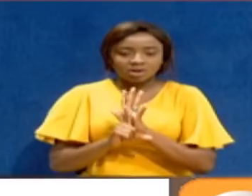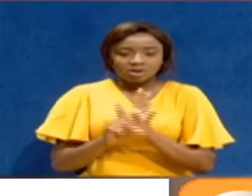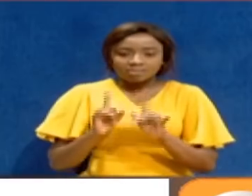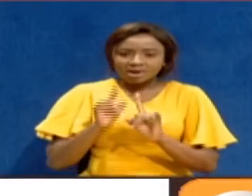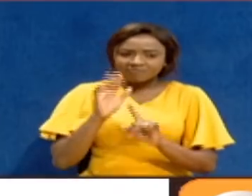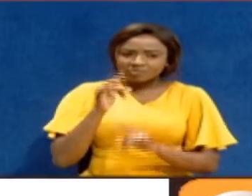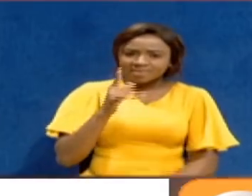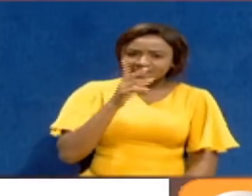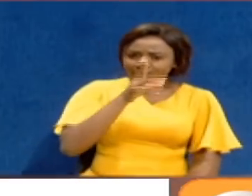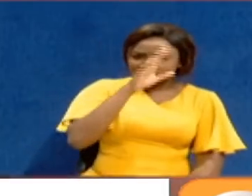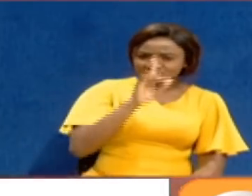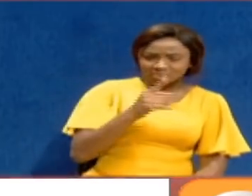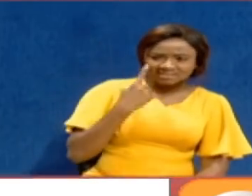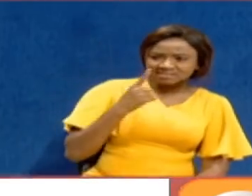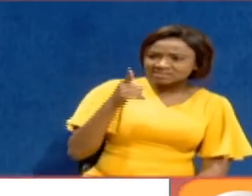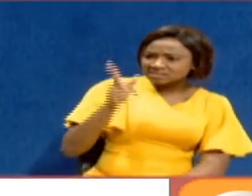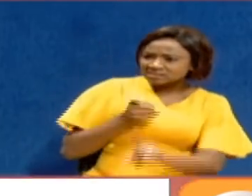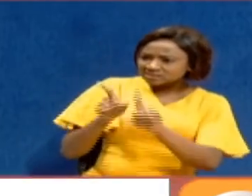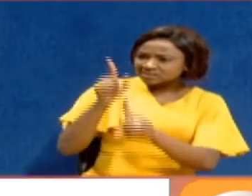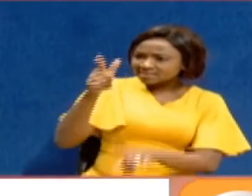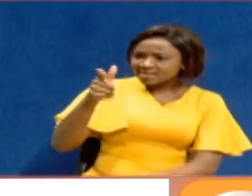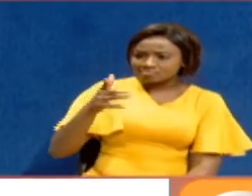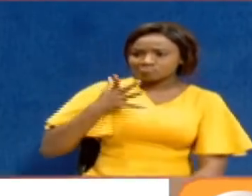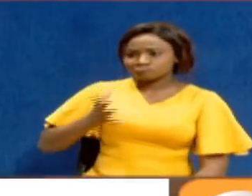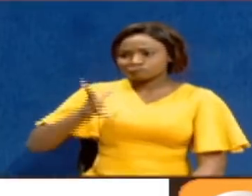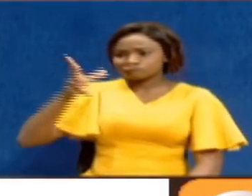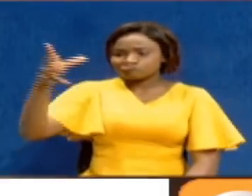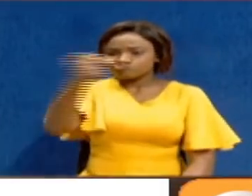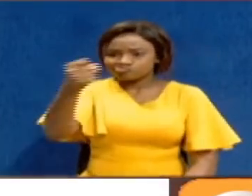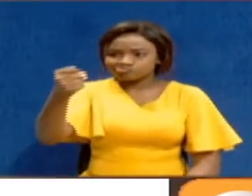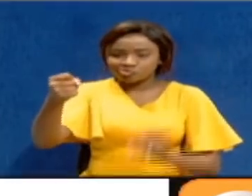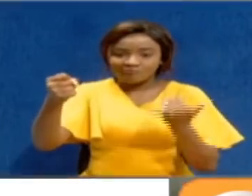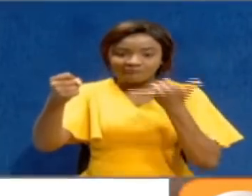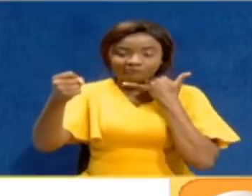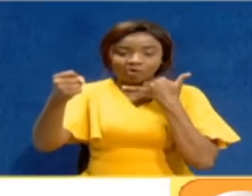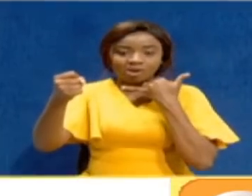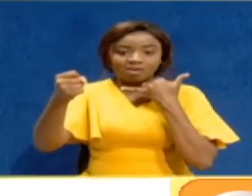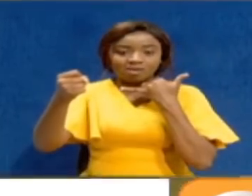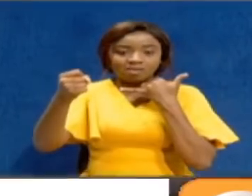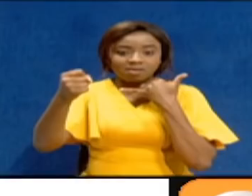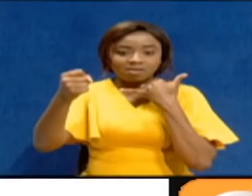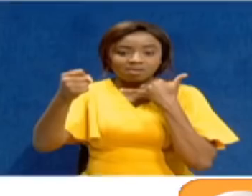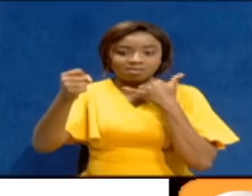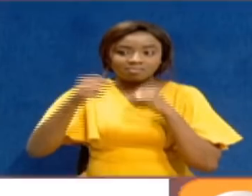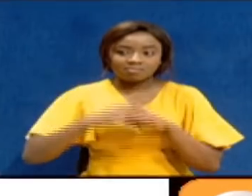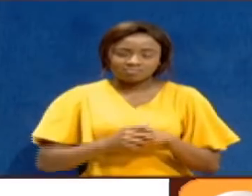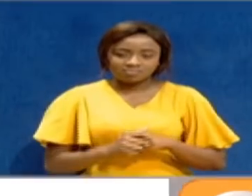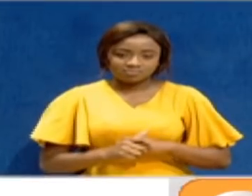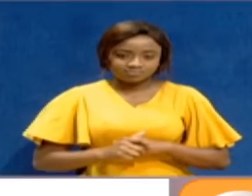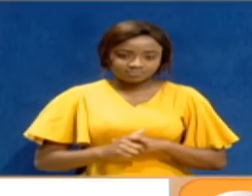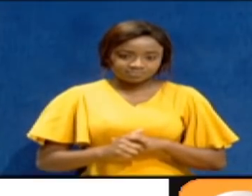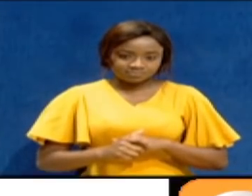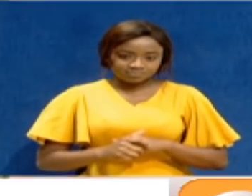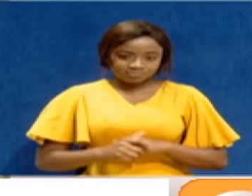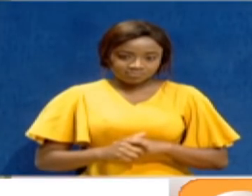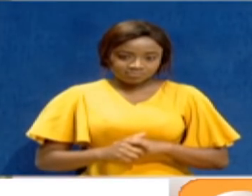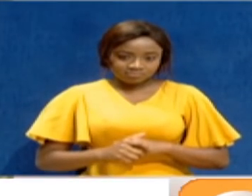officers noticed that their mission was being filmed, and he rushed to snatch the phone from the young girl.